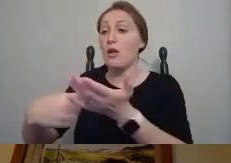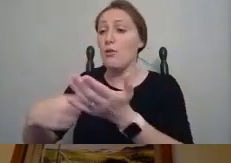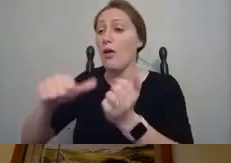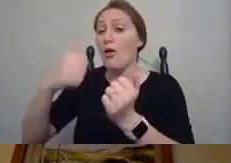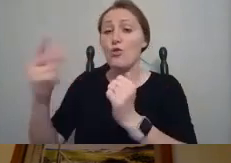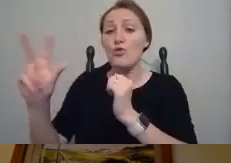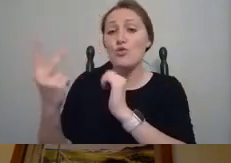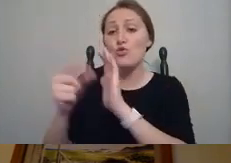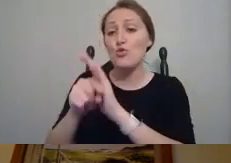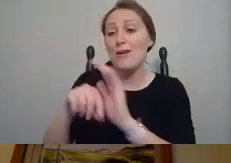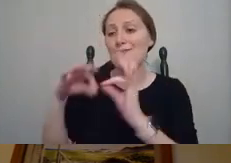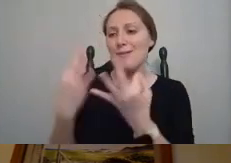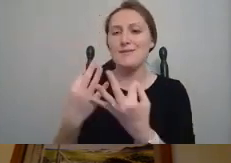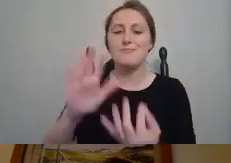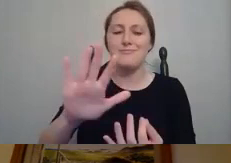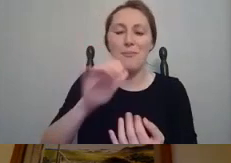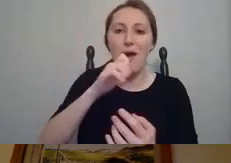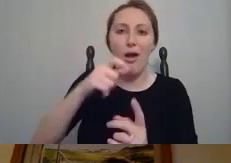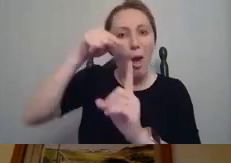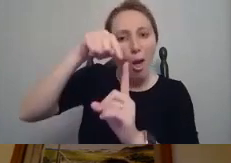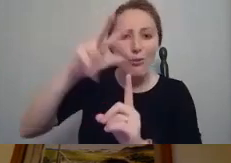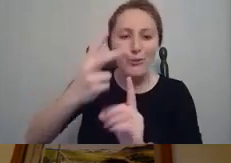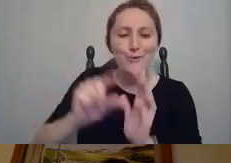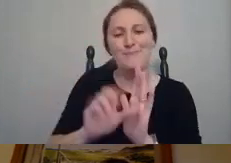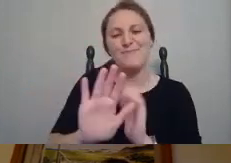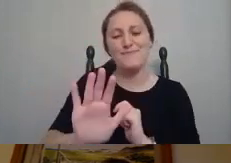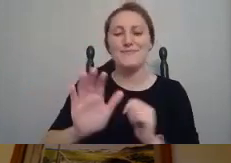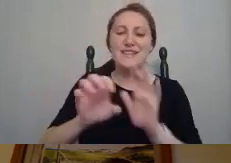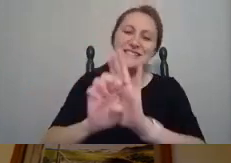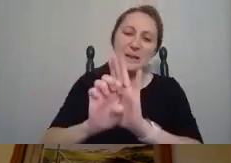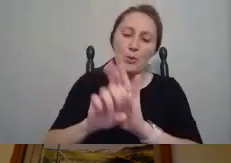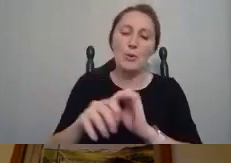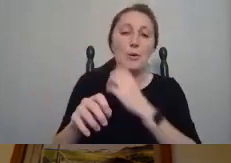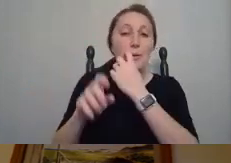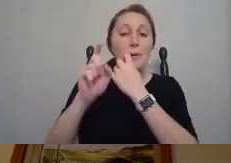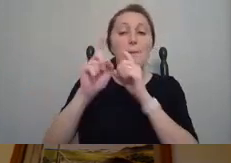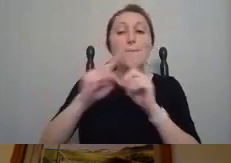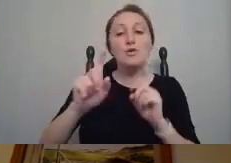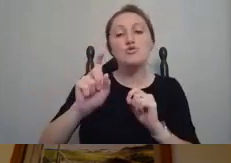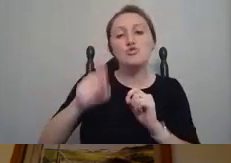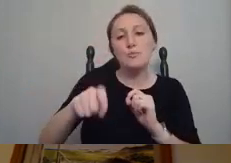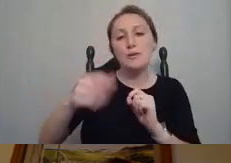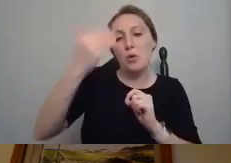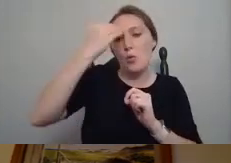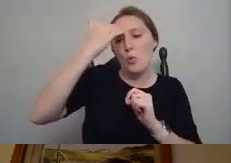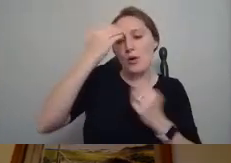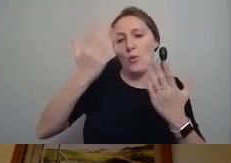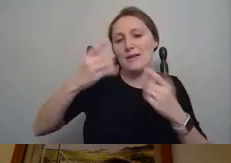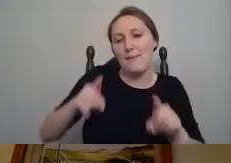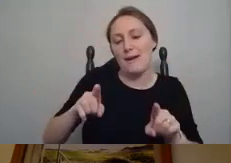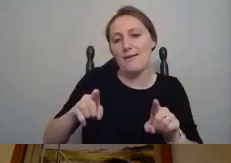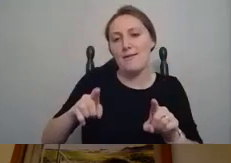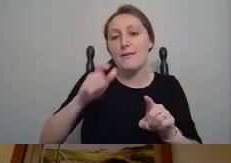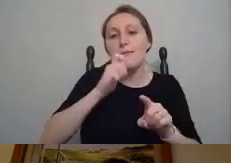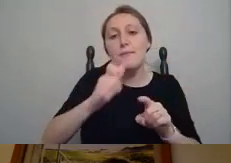grade on purpose, it's just an example, they should be aware of what's happening and having not the same,